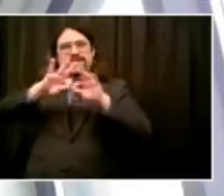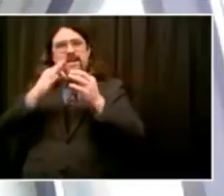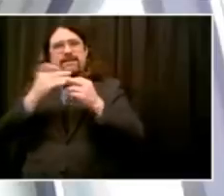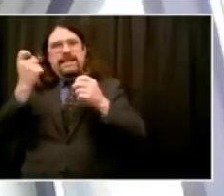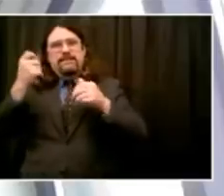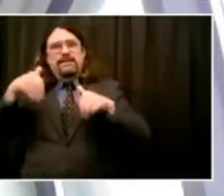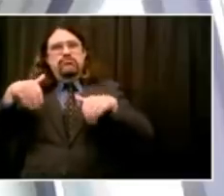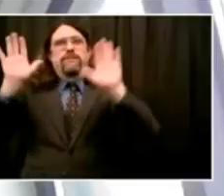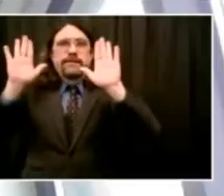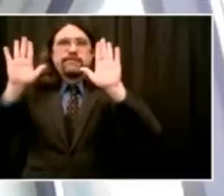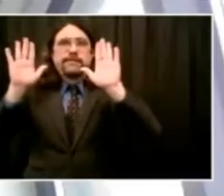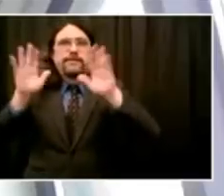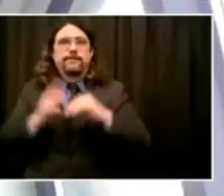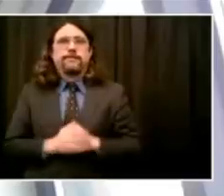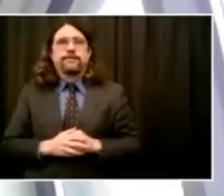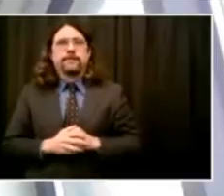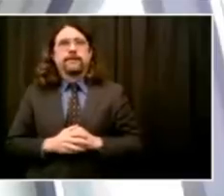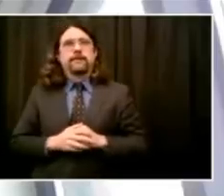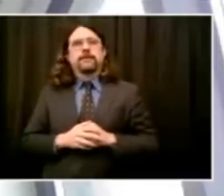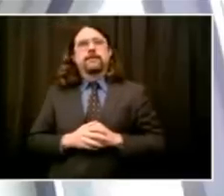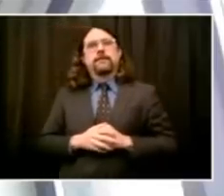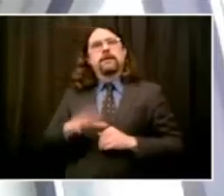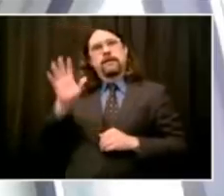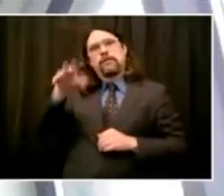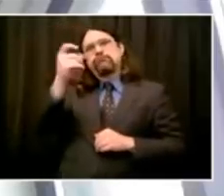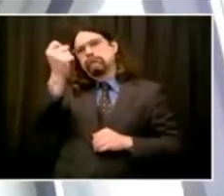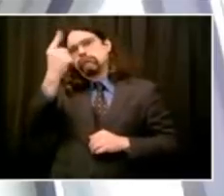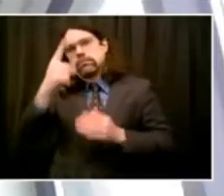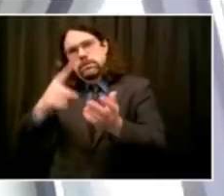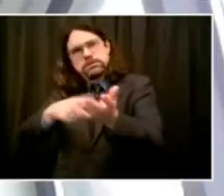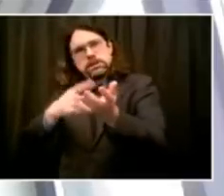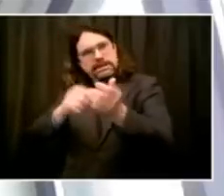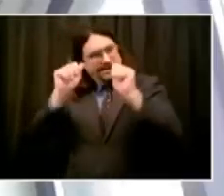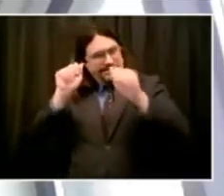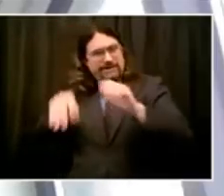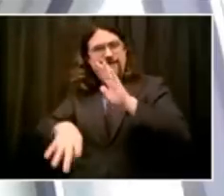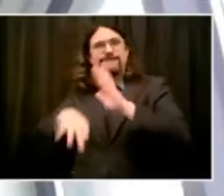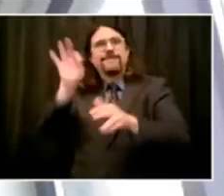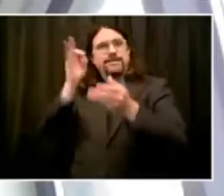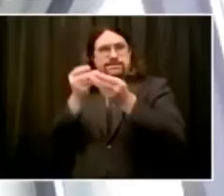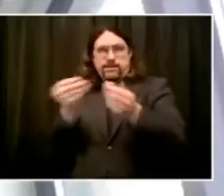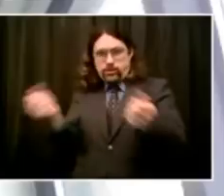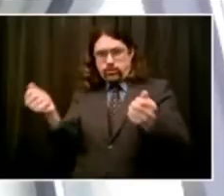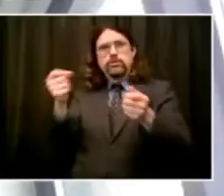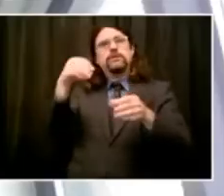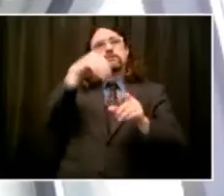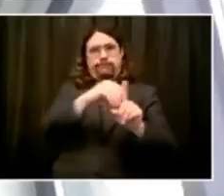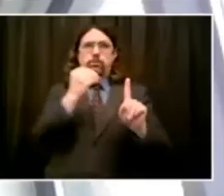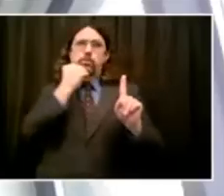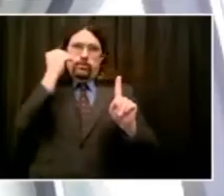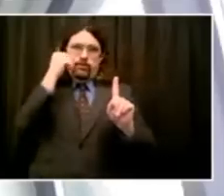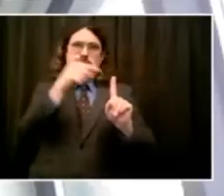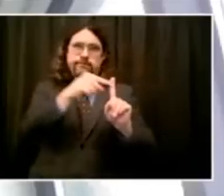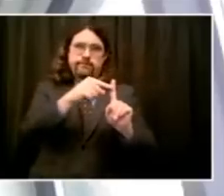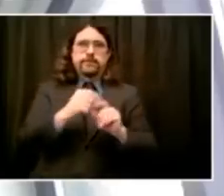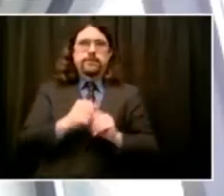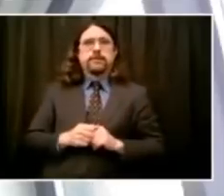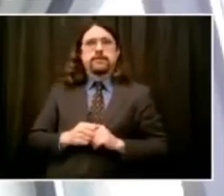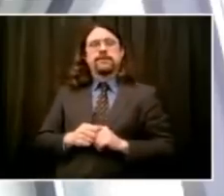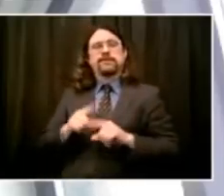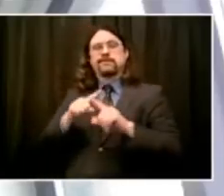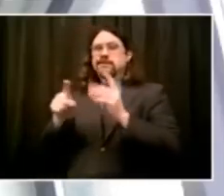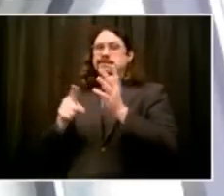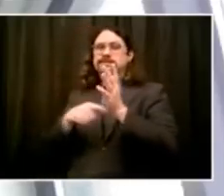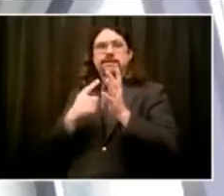creative staffing. But I think the way you've set it out is that it should be our goal to enable everybody who can